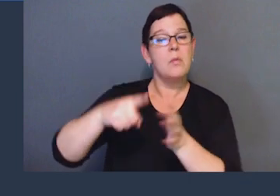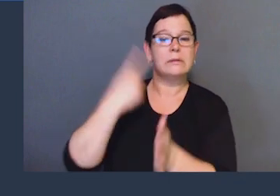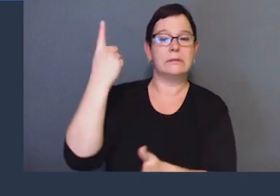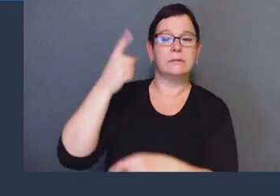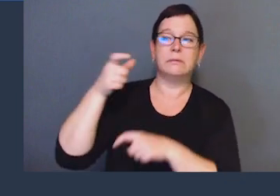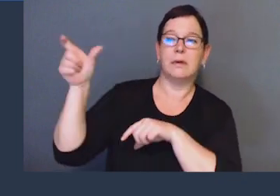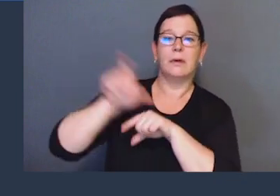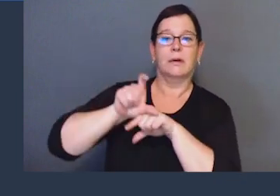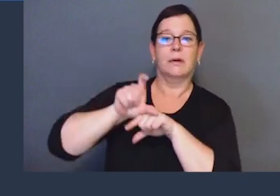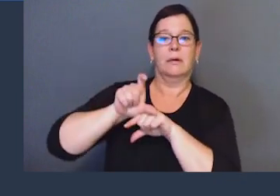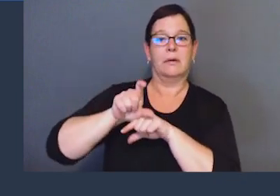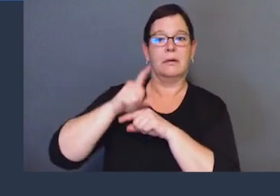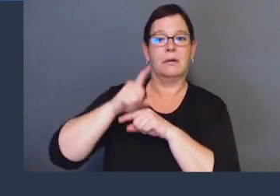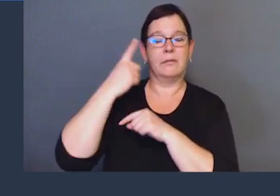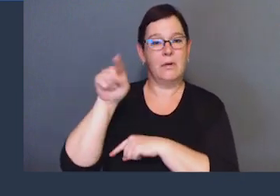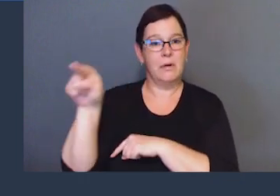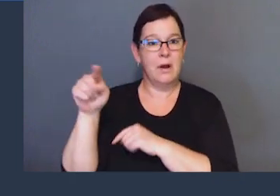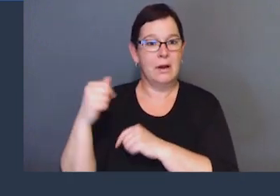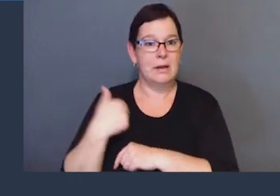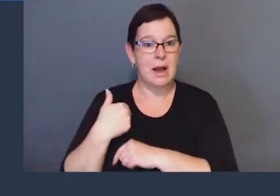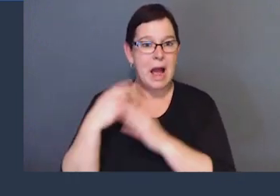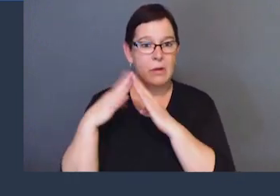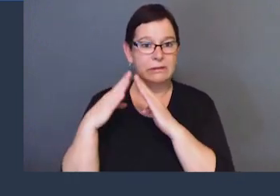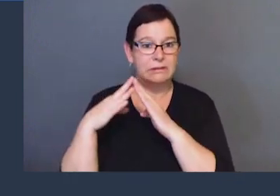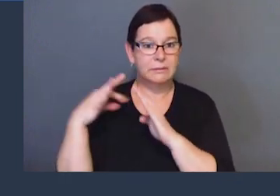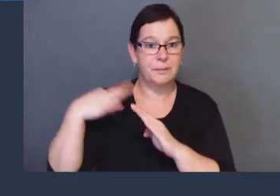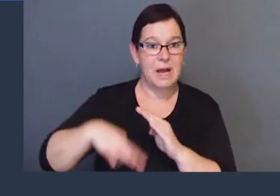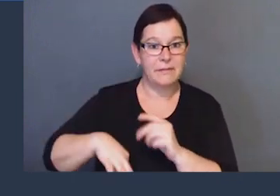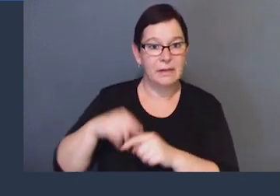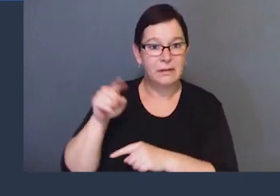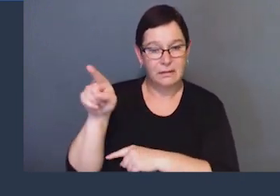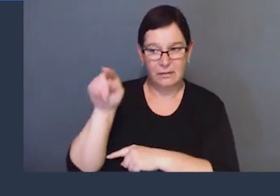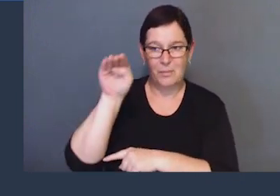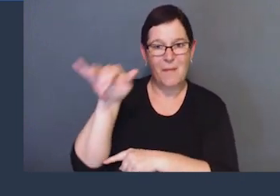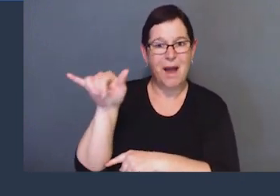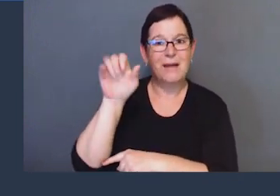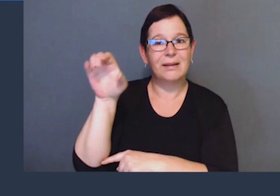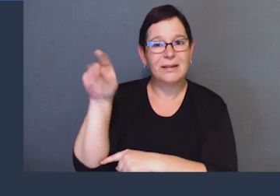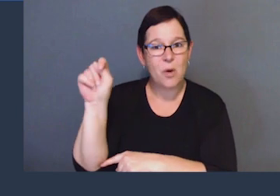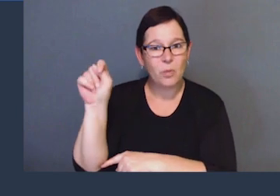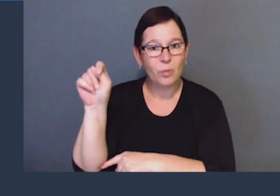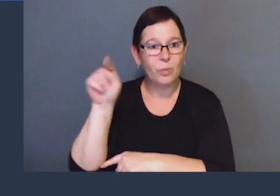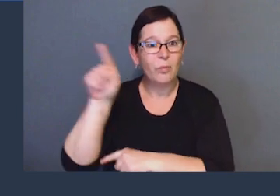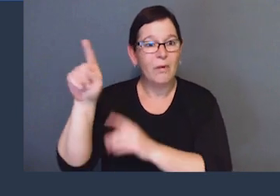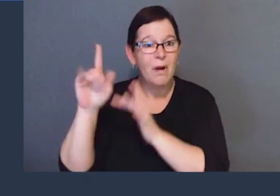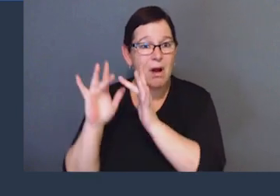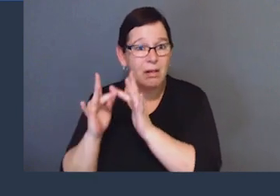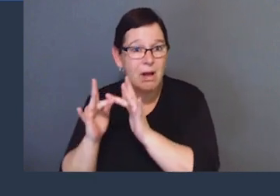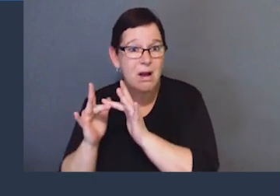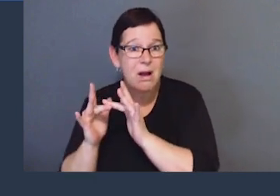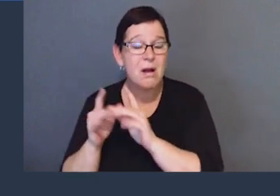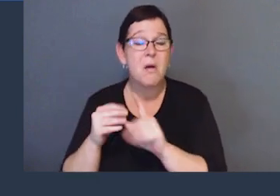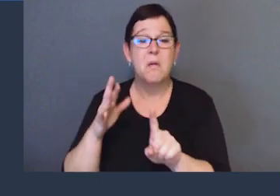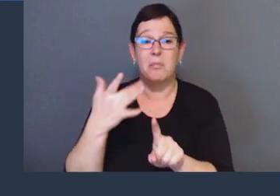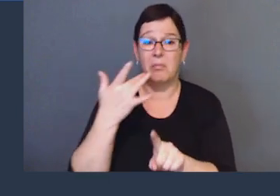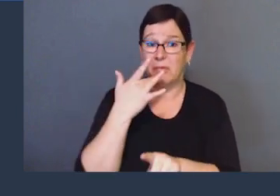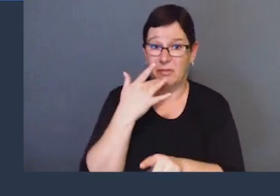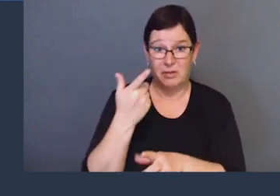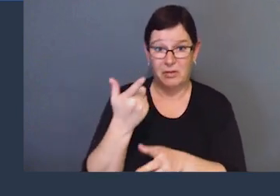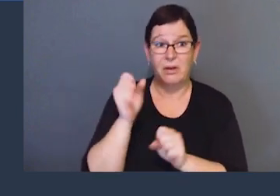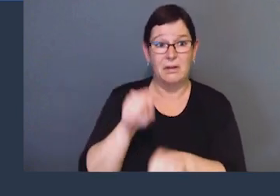If you are unable to apply online or would prefer to call us, there is also the option of applying over the